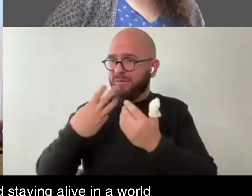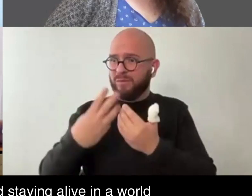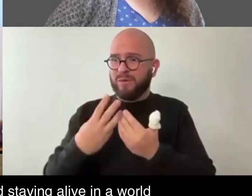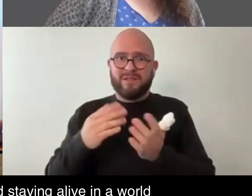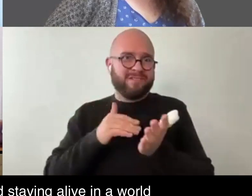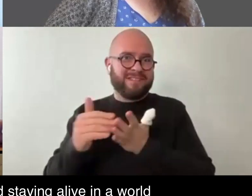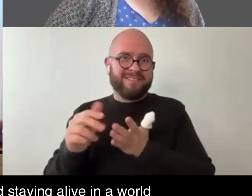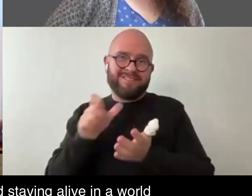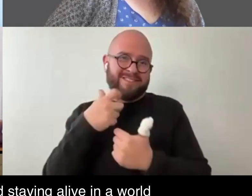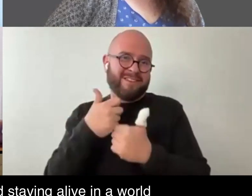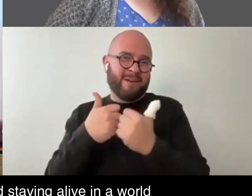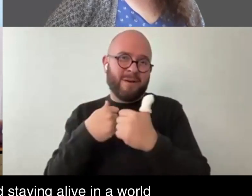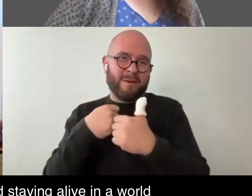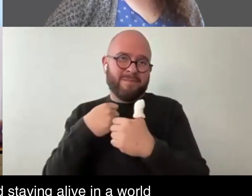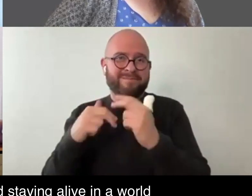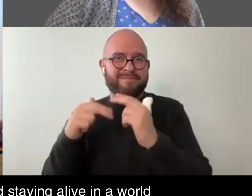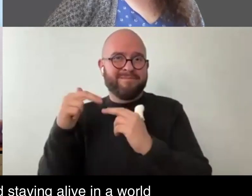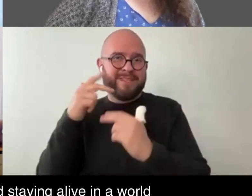for us.